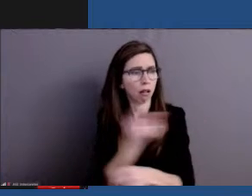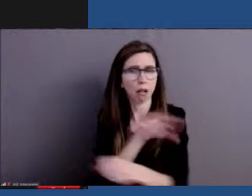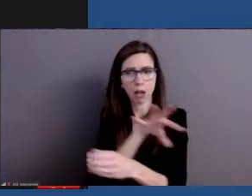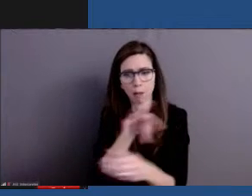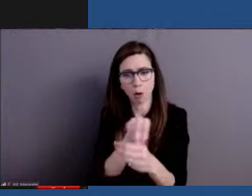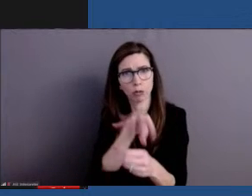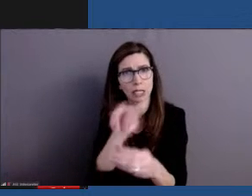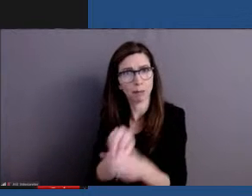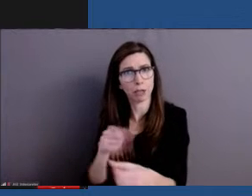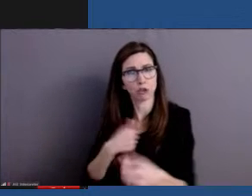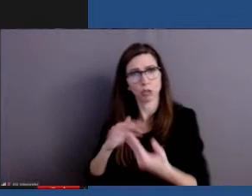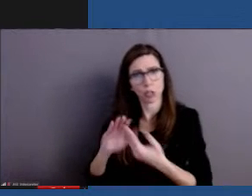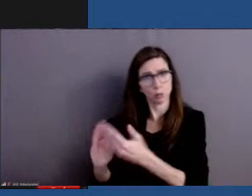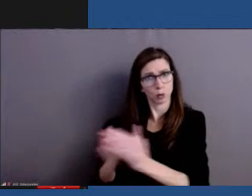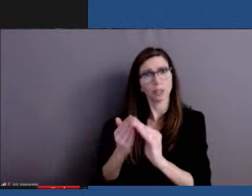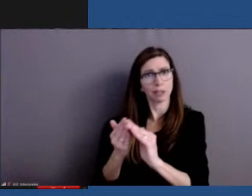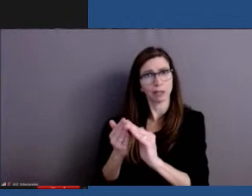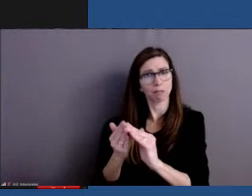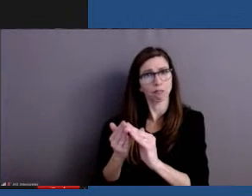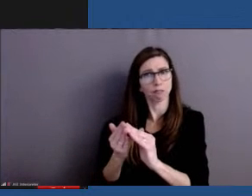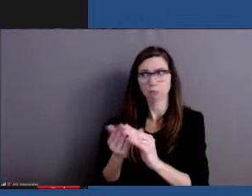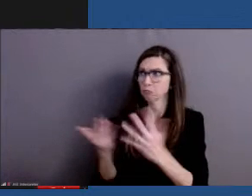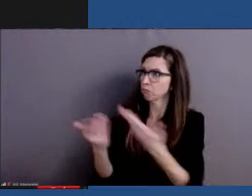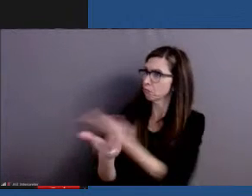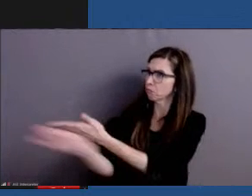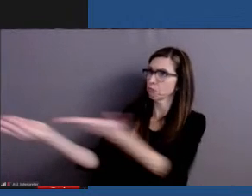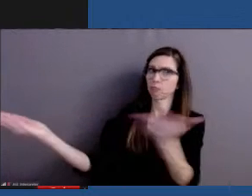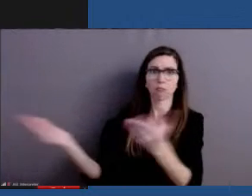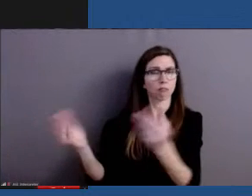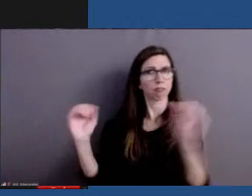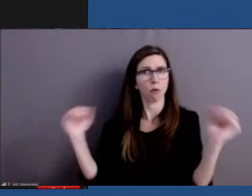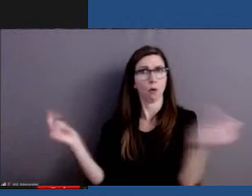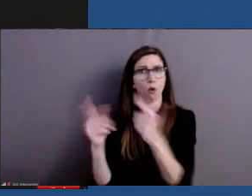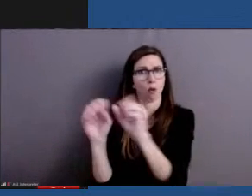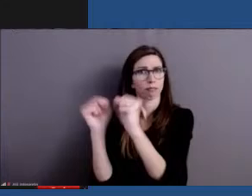our community in all aspects of society.